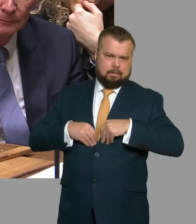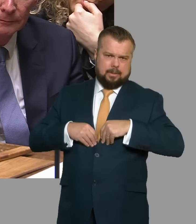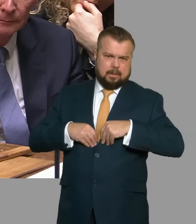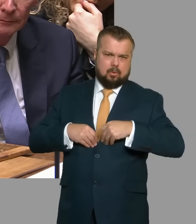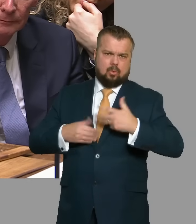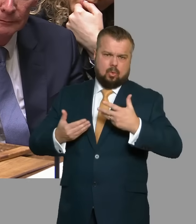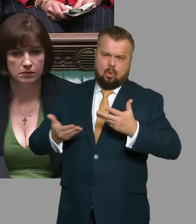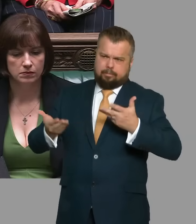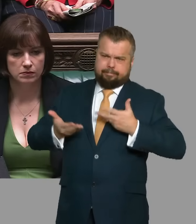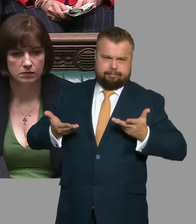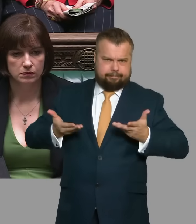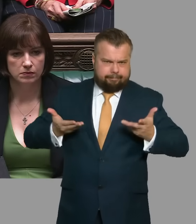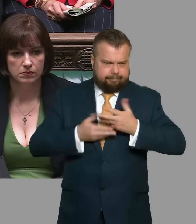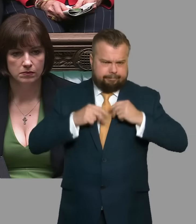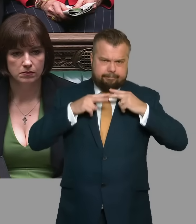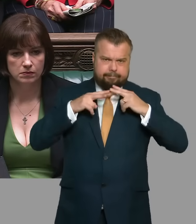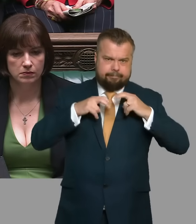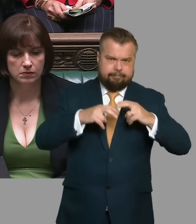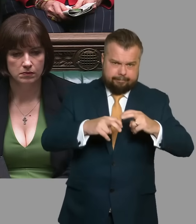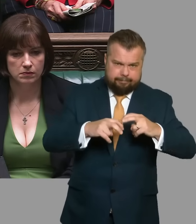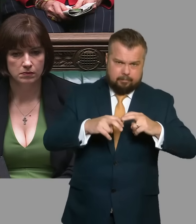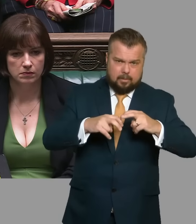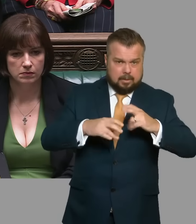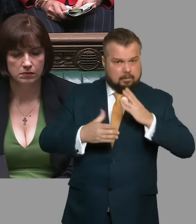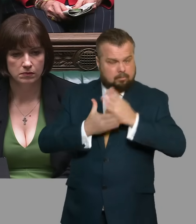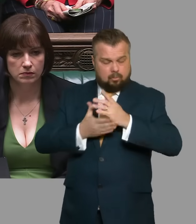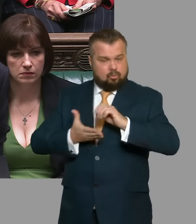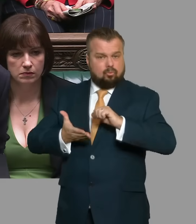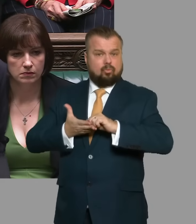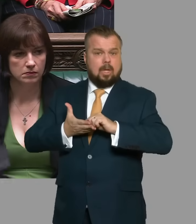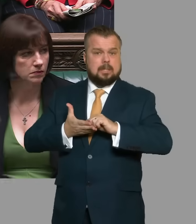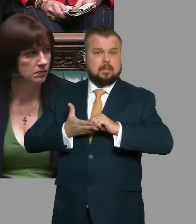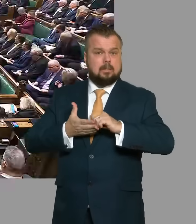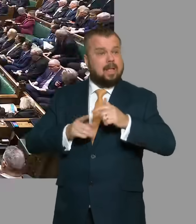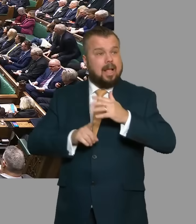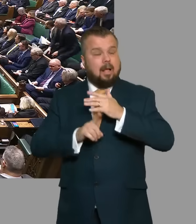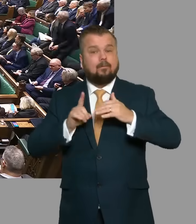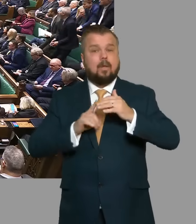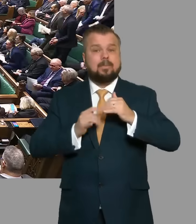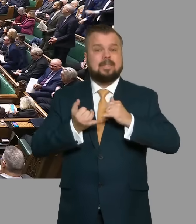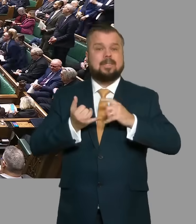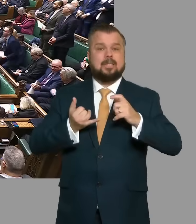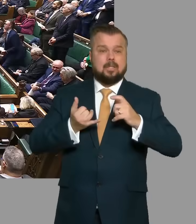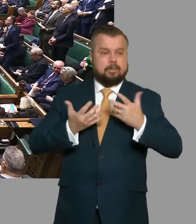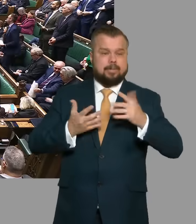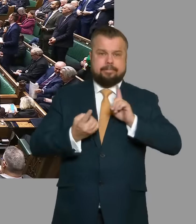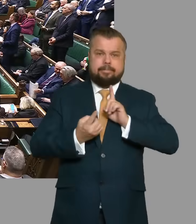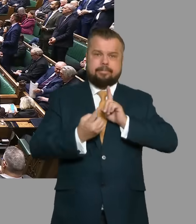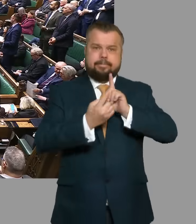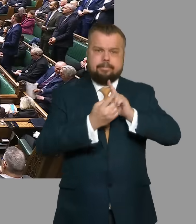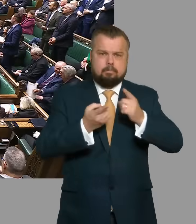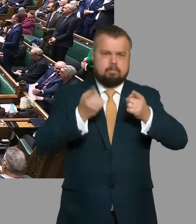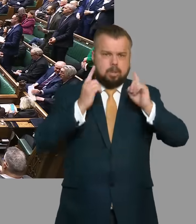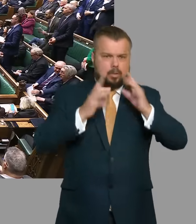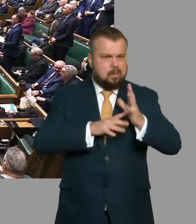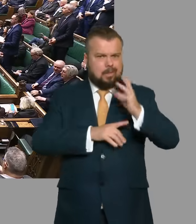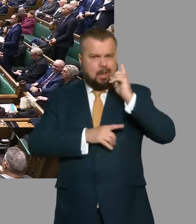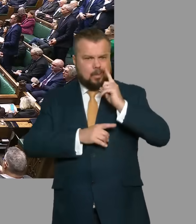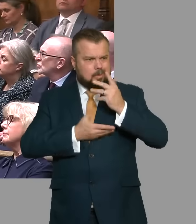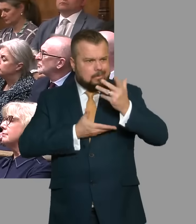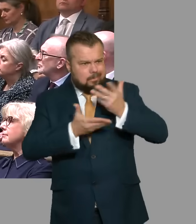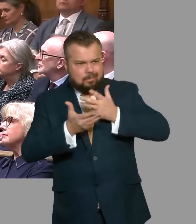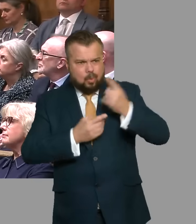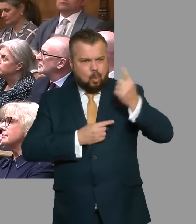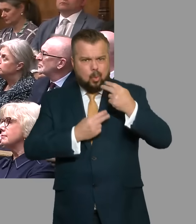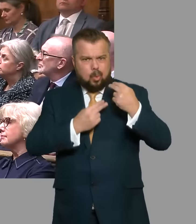chair daily meetings. But it is totally unacceptable and it needs to be fixed. Lee Barron. Thank you, Mr Speaker. For